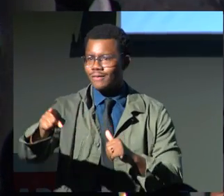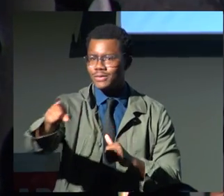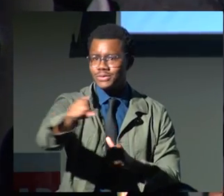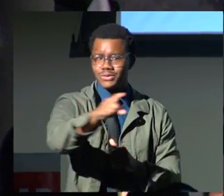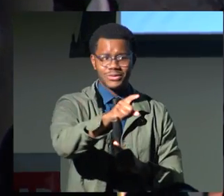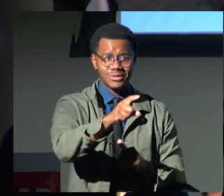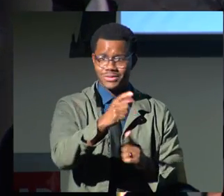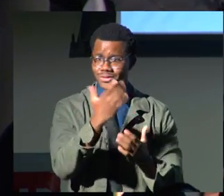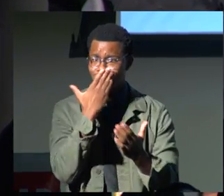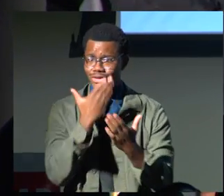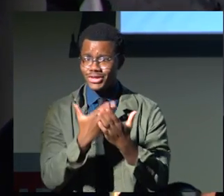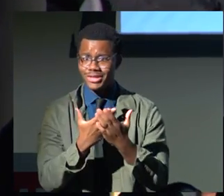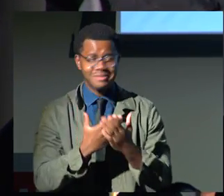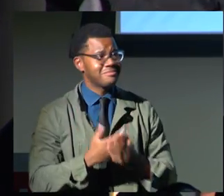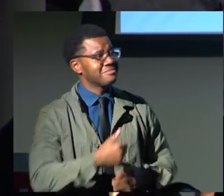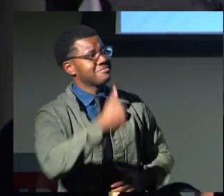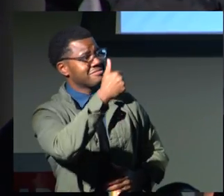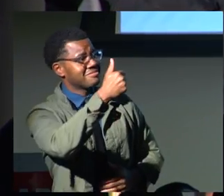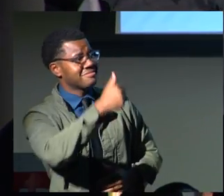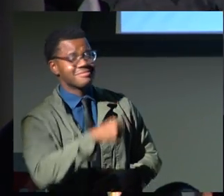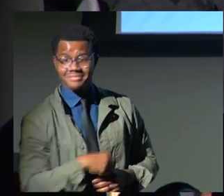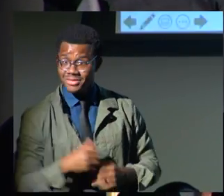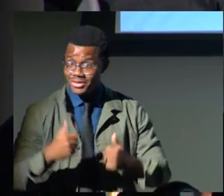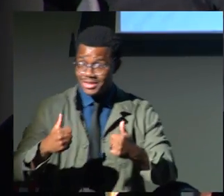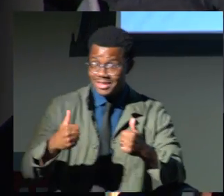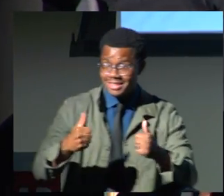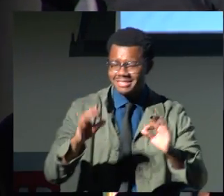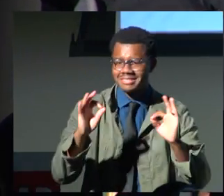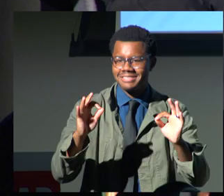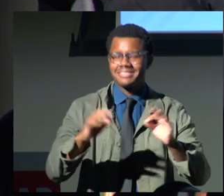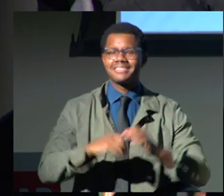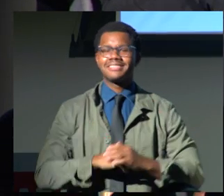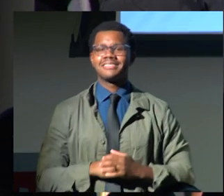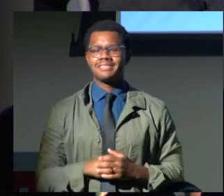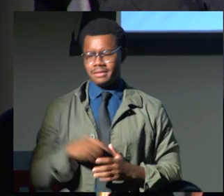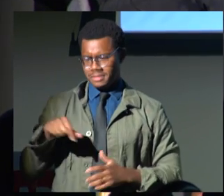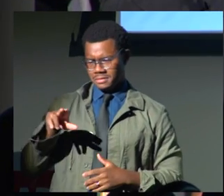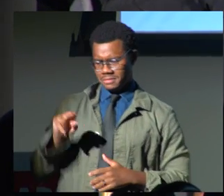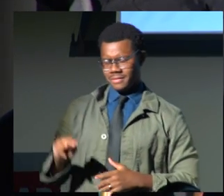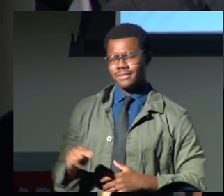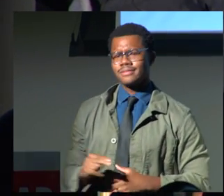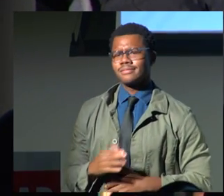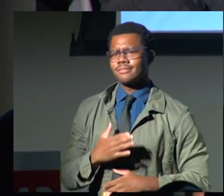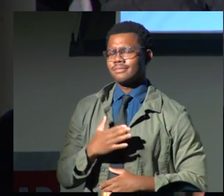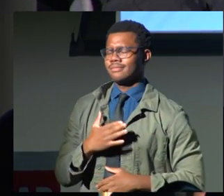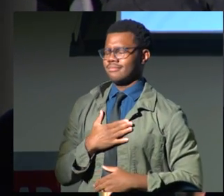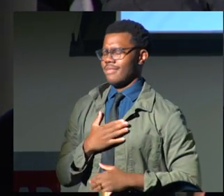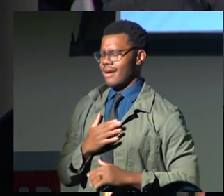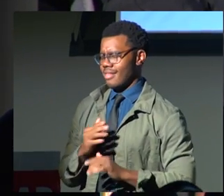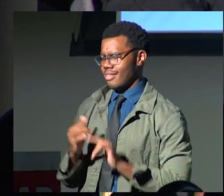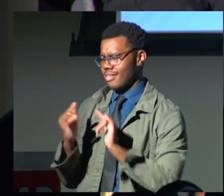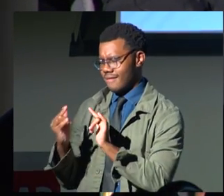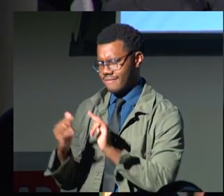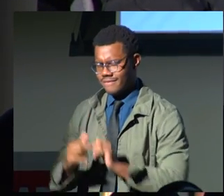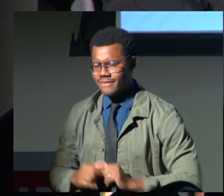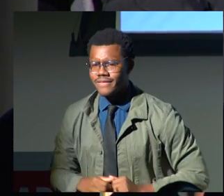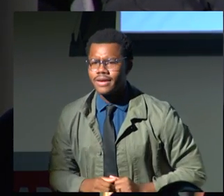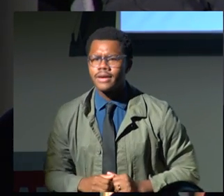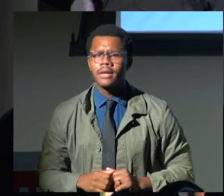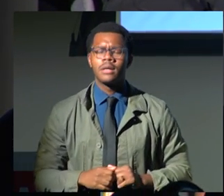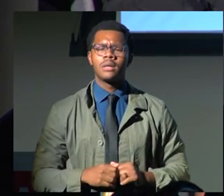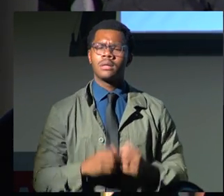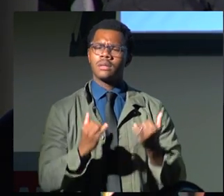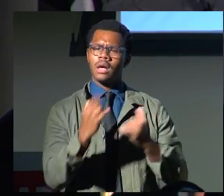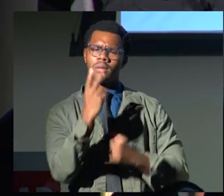Good? We good? Q, my yes. Love. This is... What we're seeing here